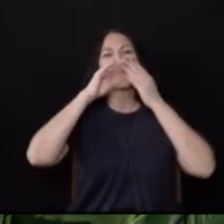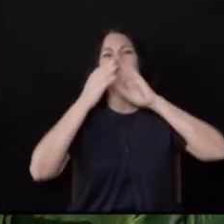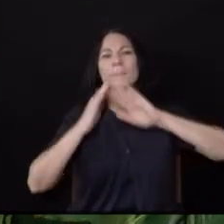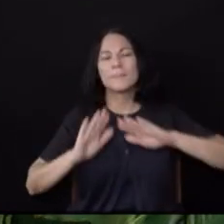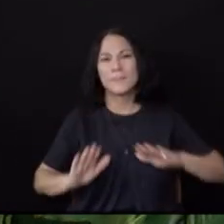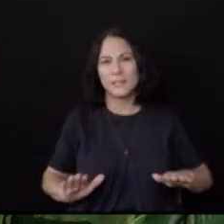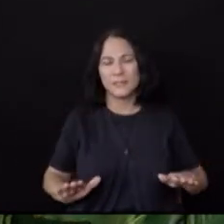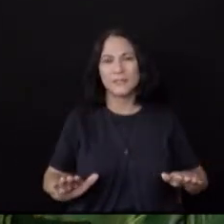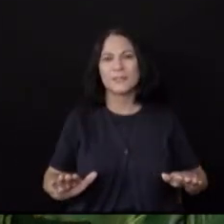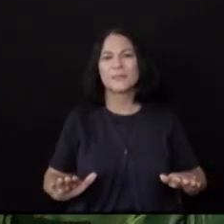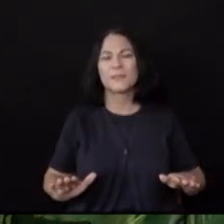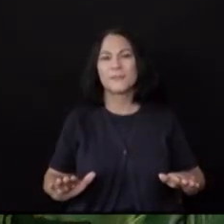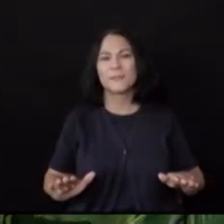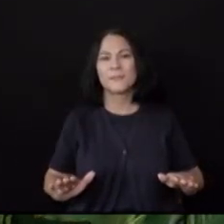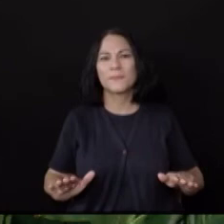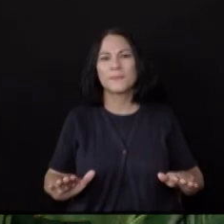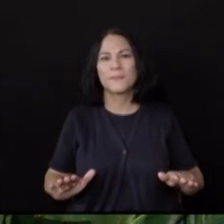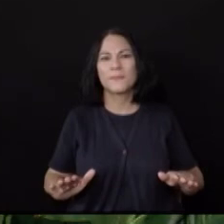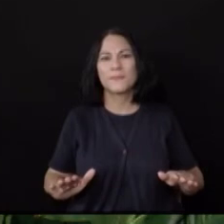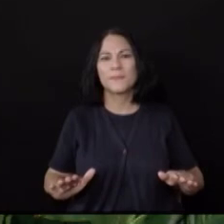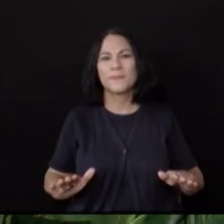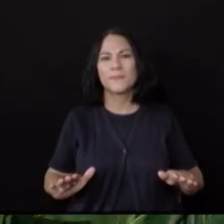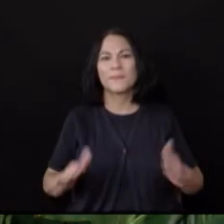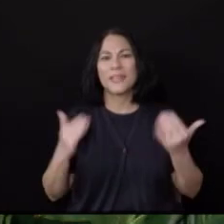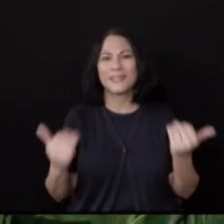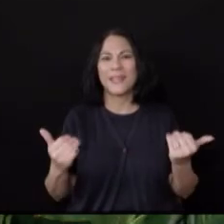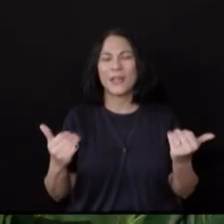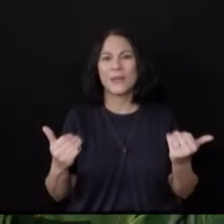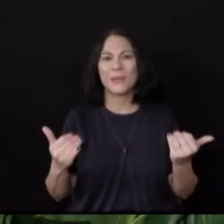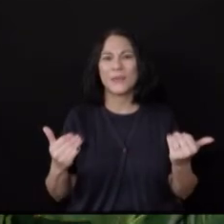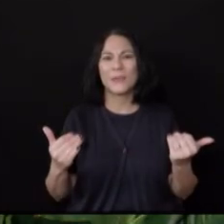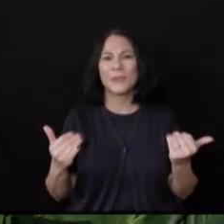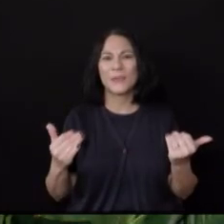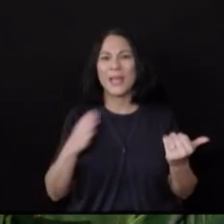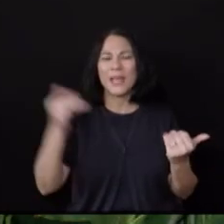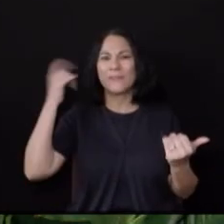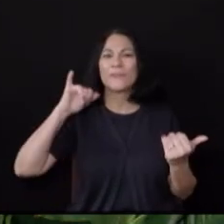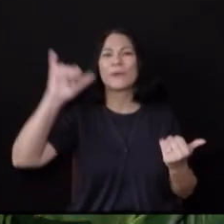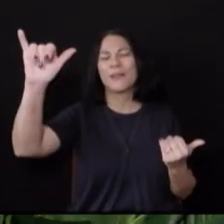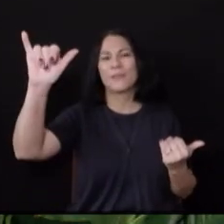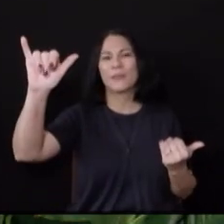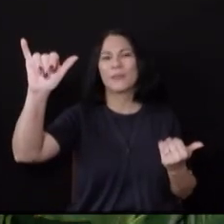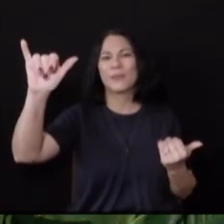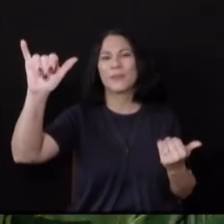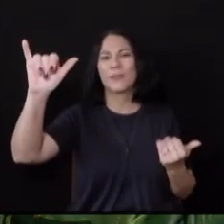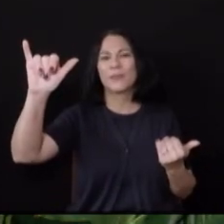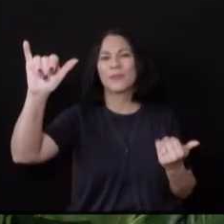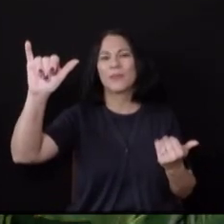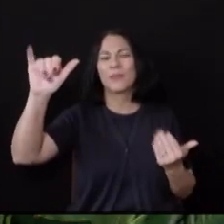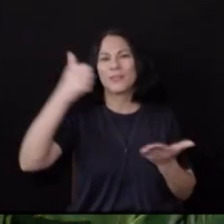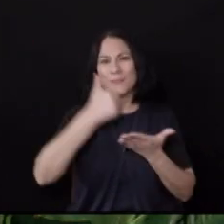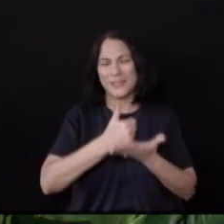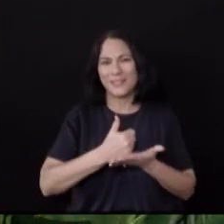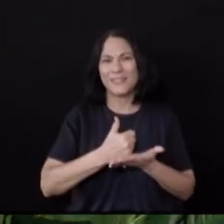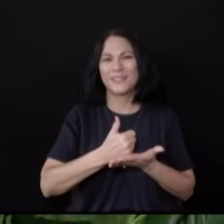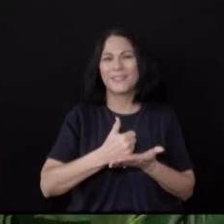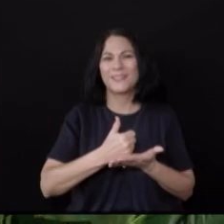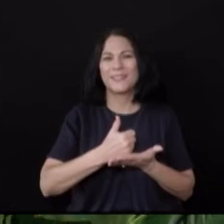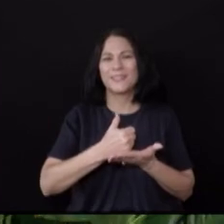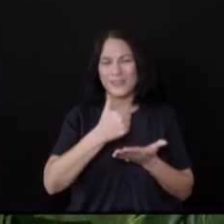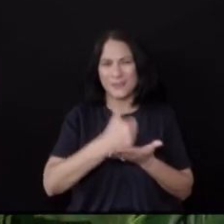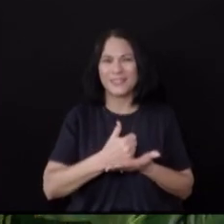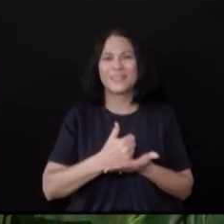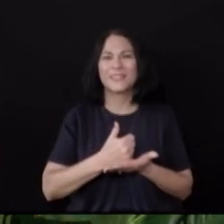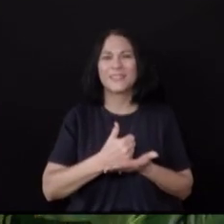his peace, now and forevermore. Amen and